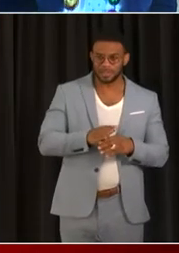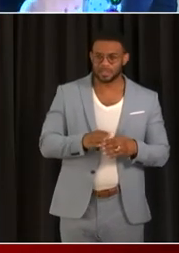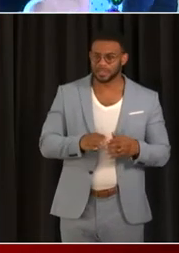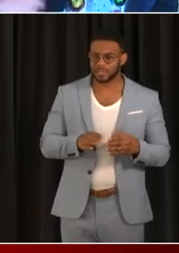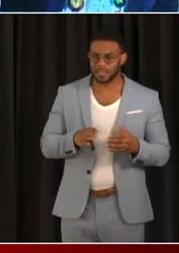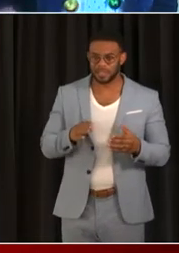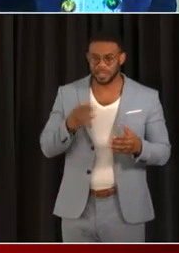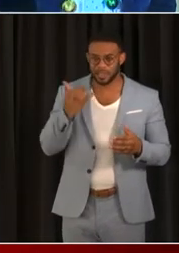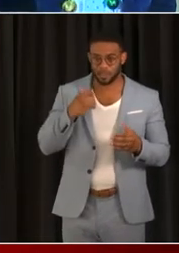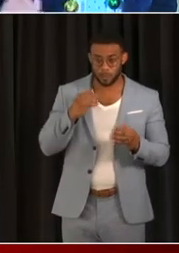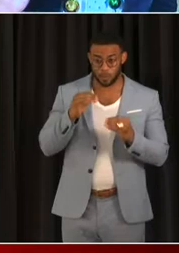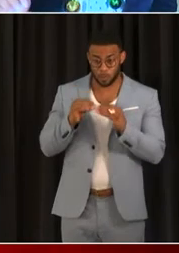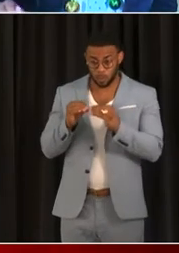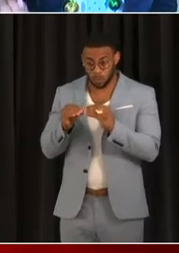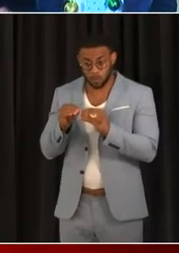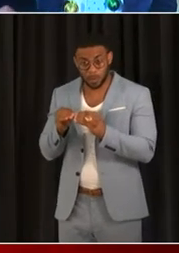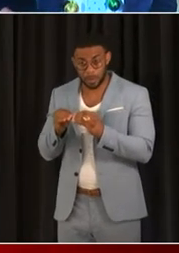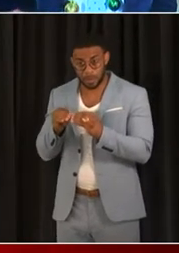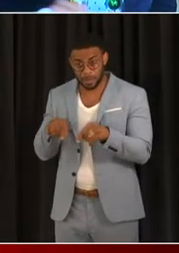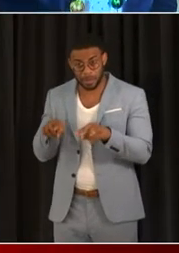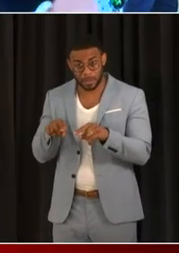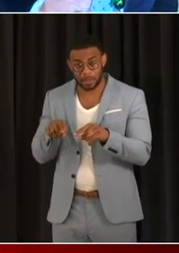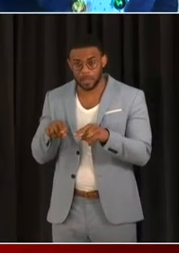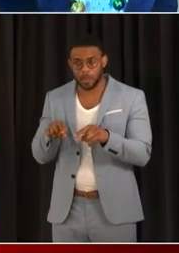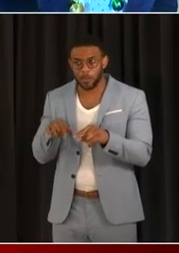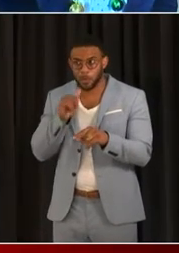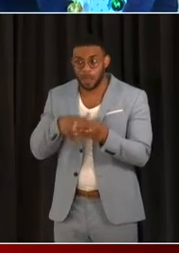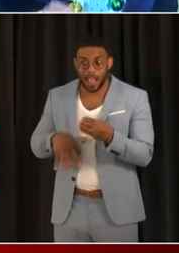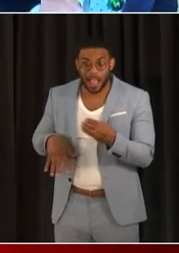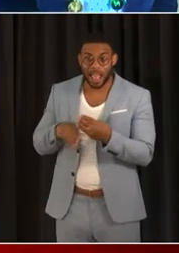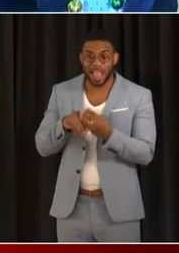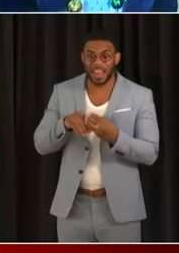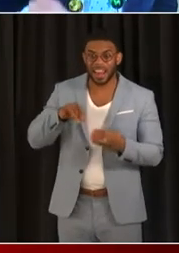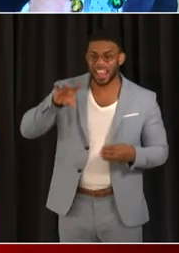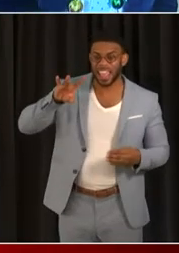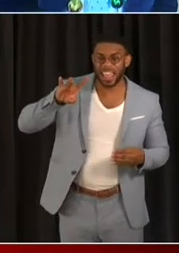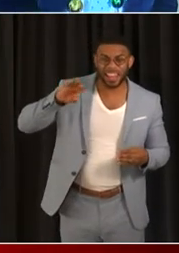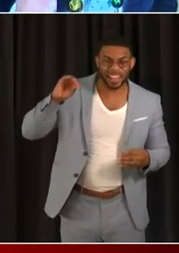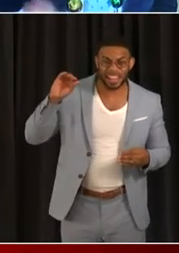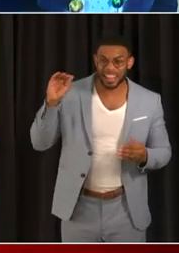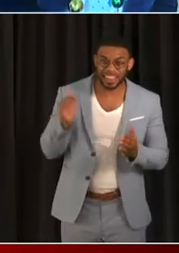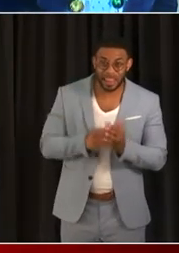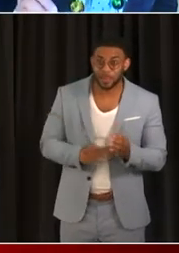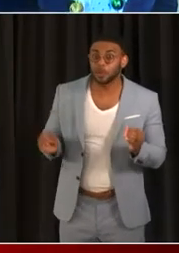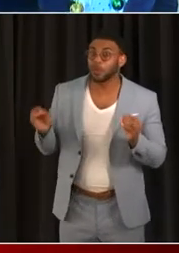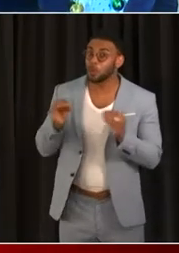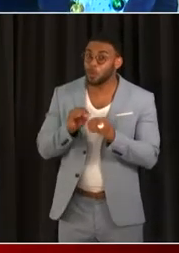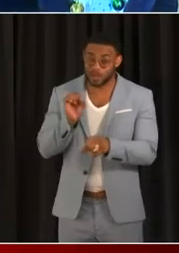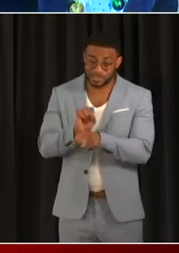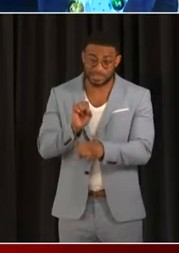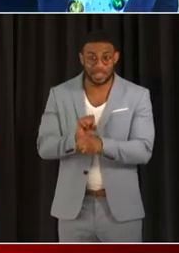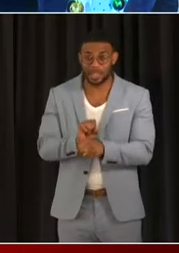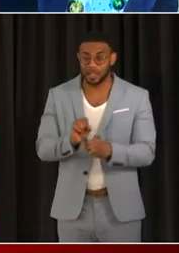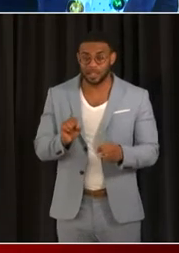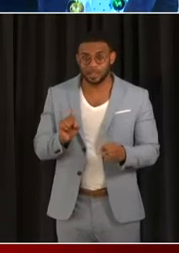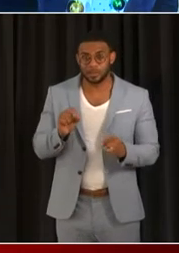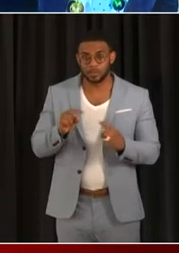businesses. If we reach parity in those regards, we would add 80,000 more